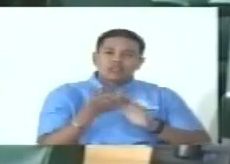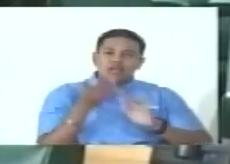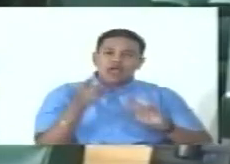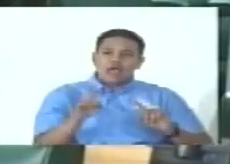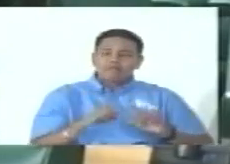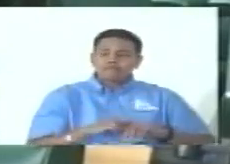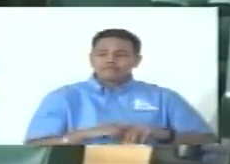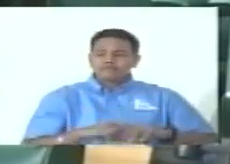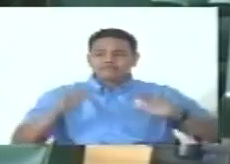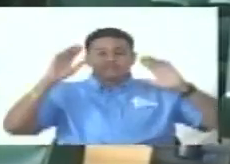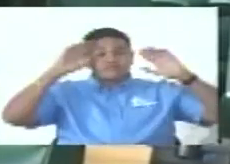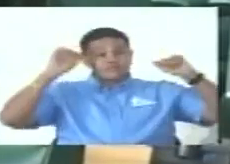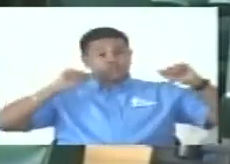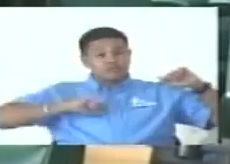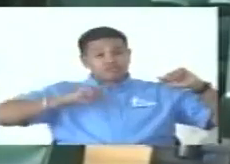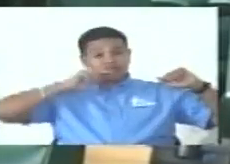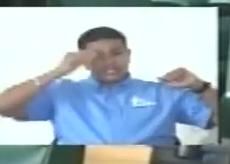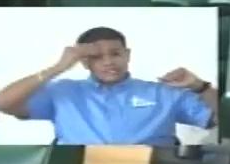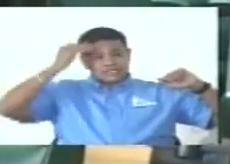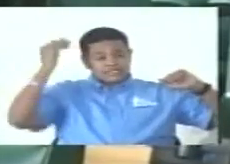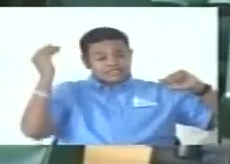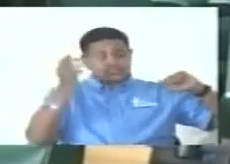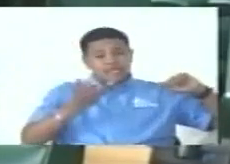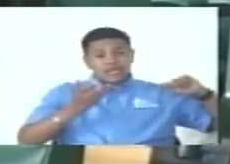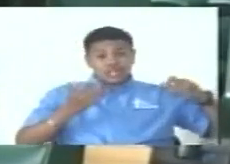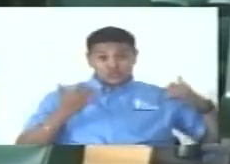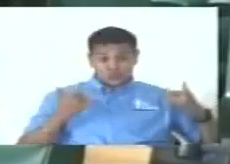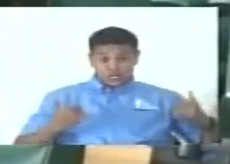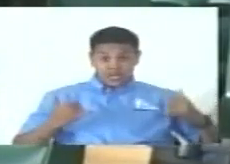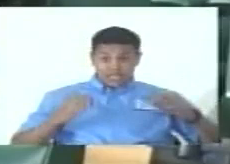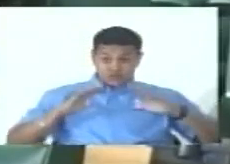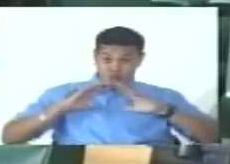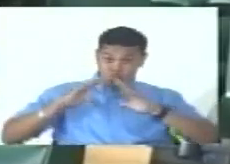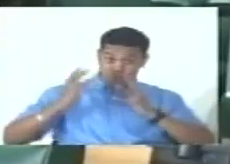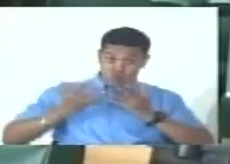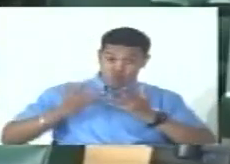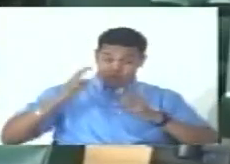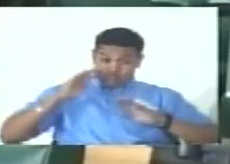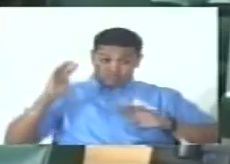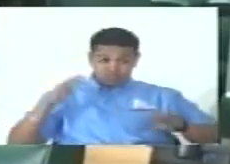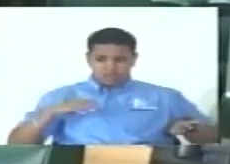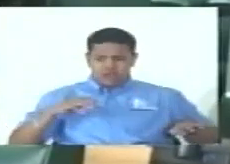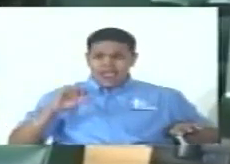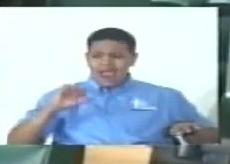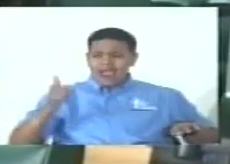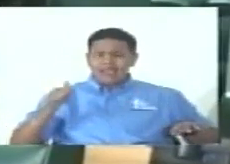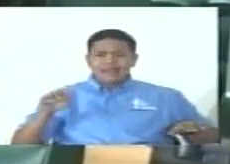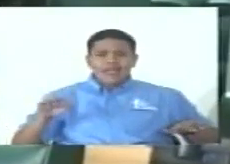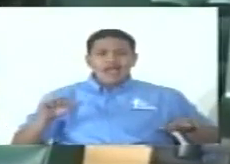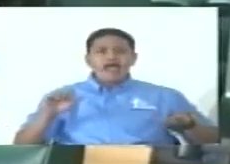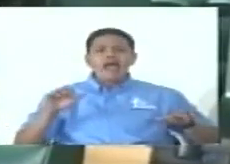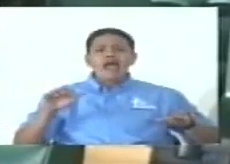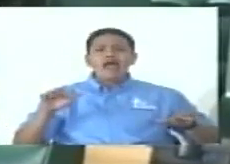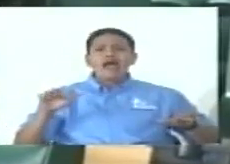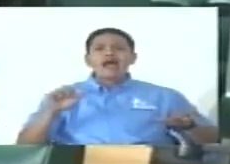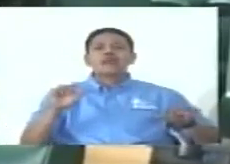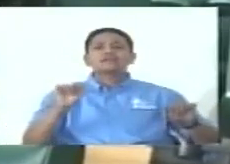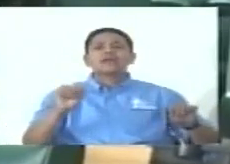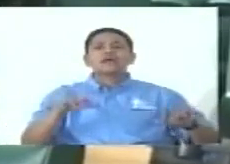let me say it, that in today's world, any act that can